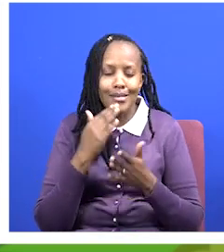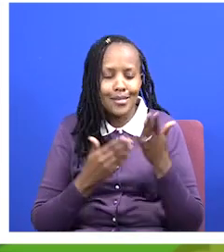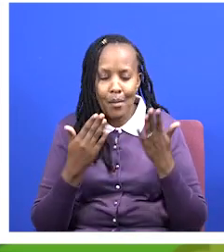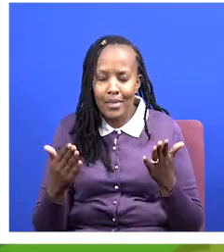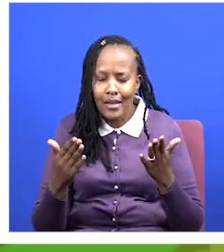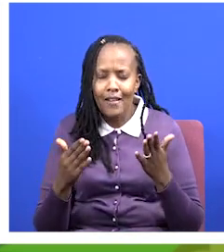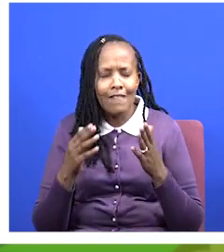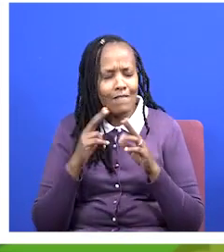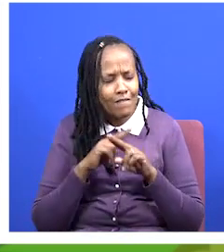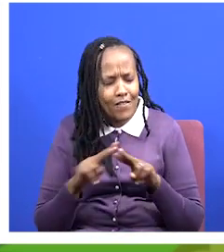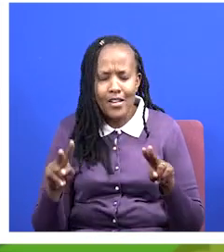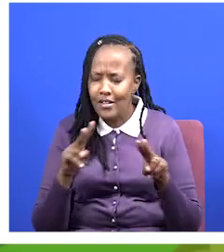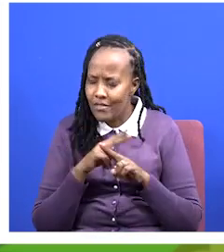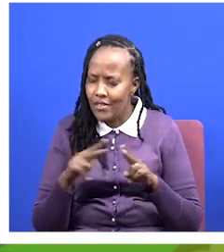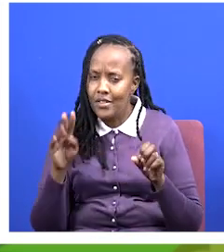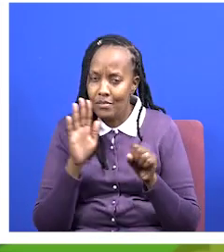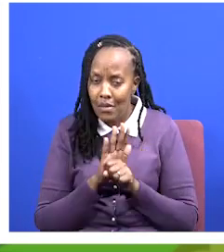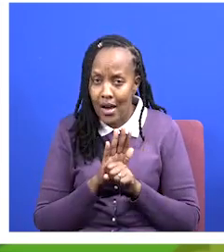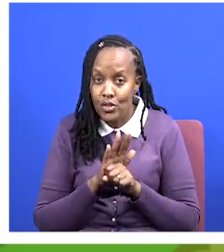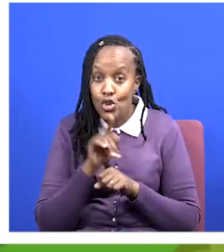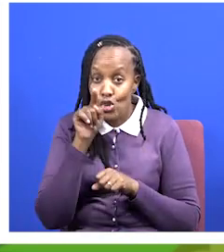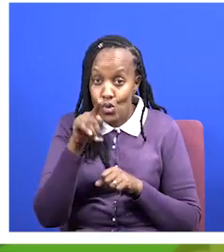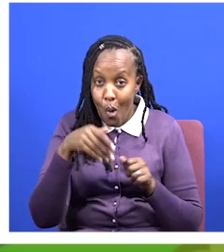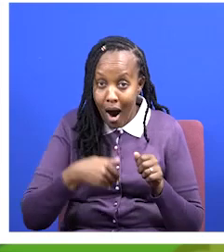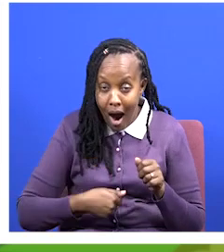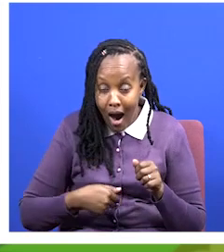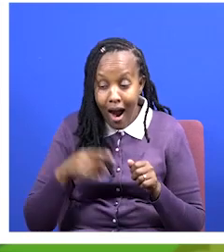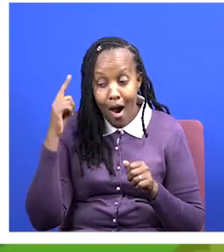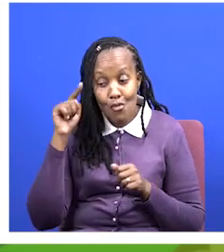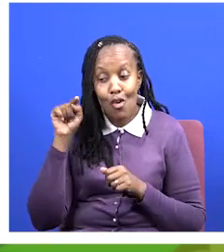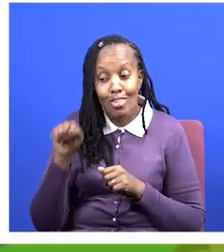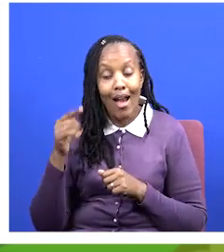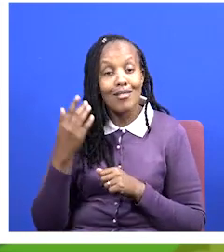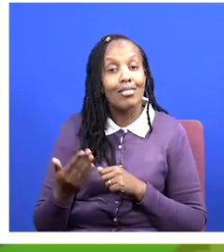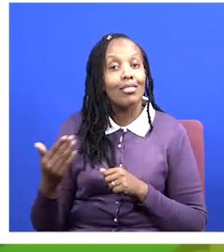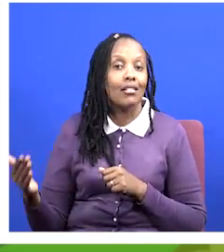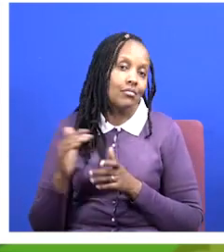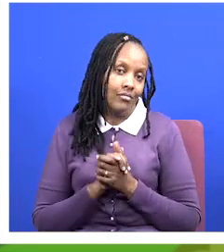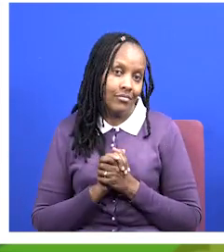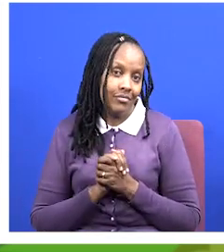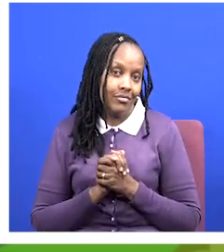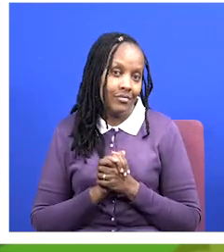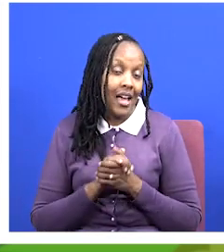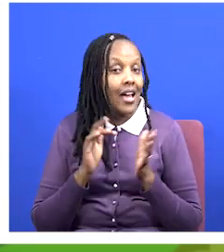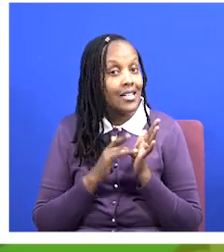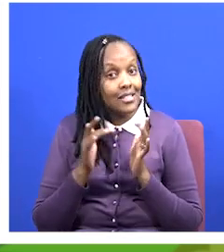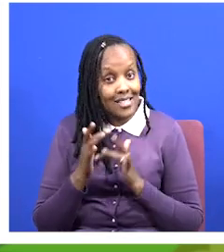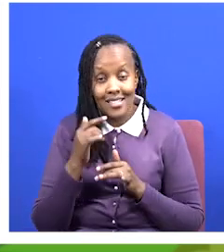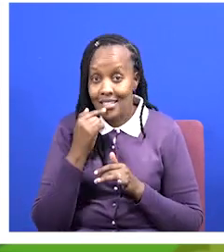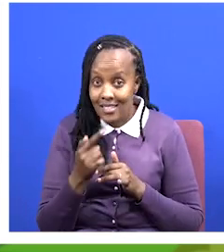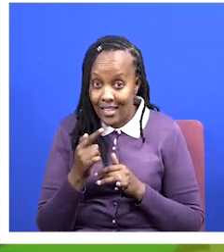much, you hunger and thirst for it. We say, Jesus